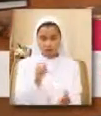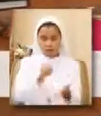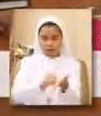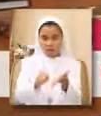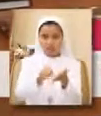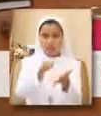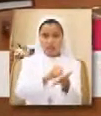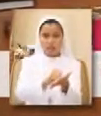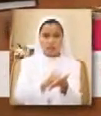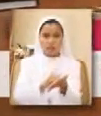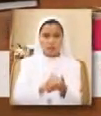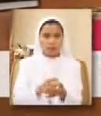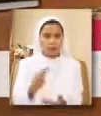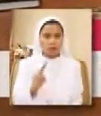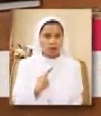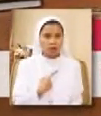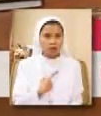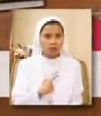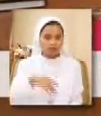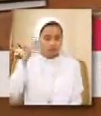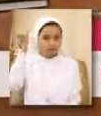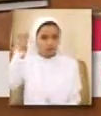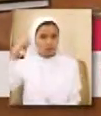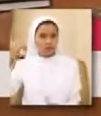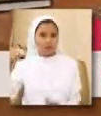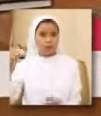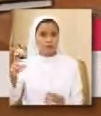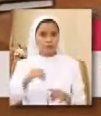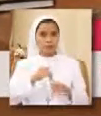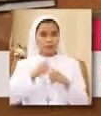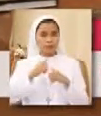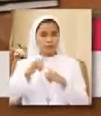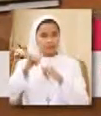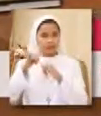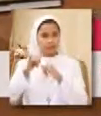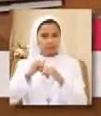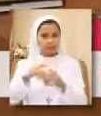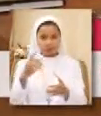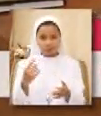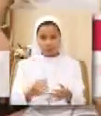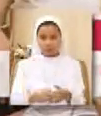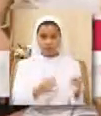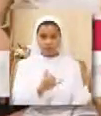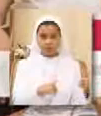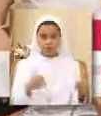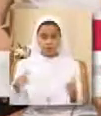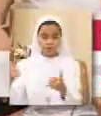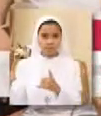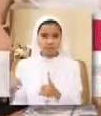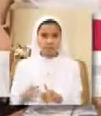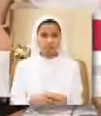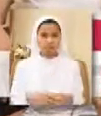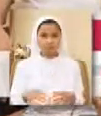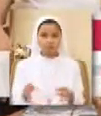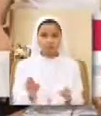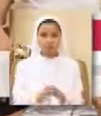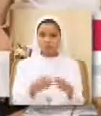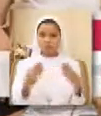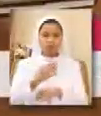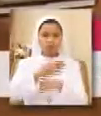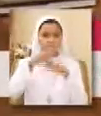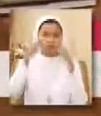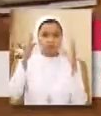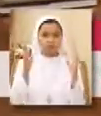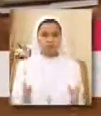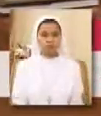But you get seeds. Musical instruments, equipment, household goods, orphanage supplies, toys, books, as